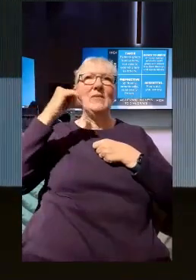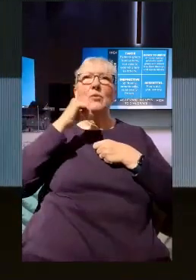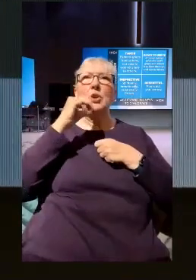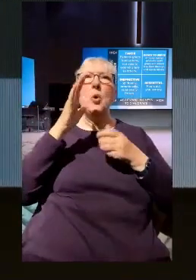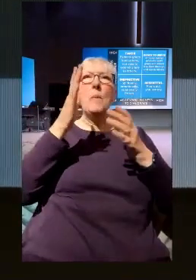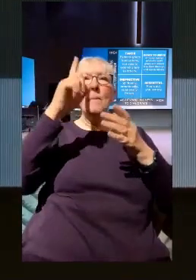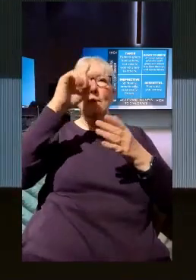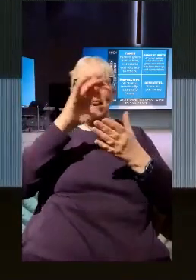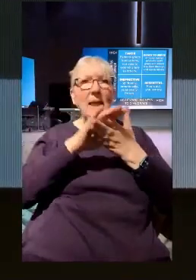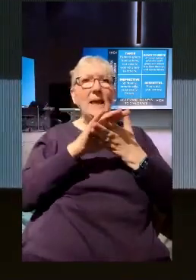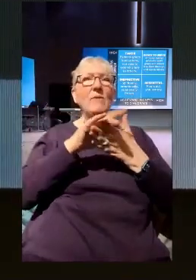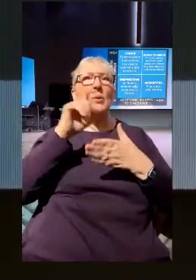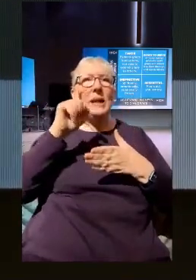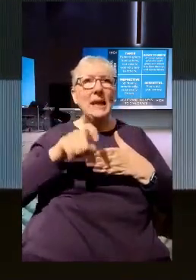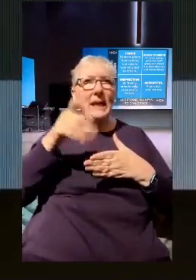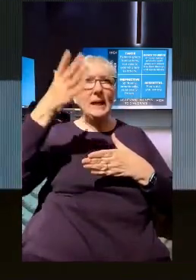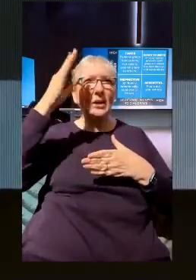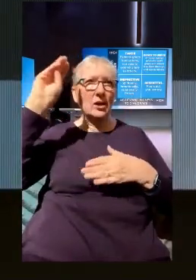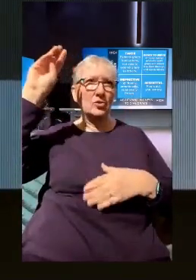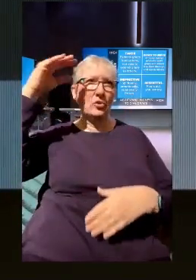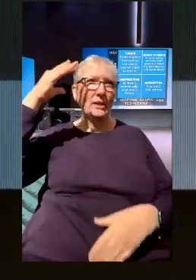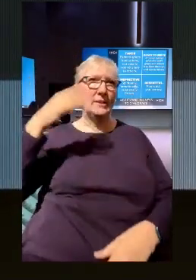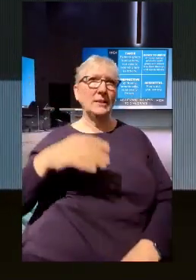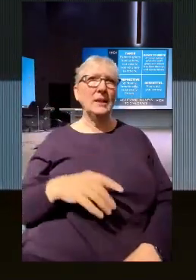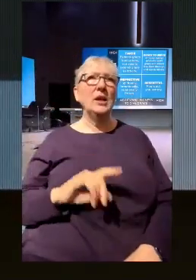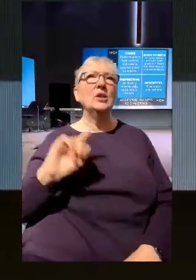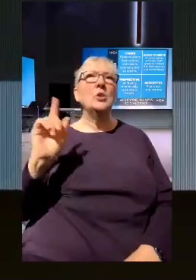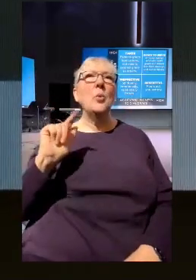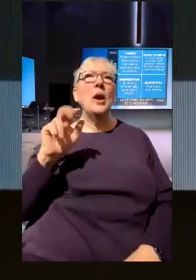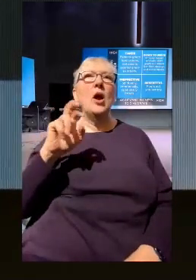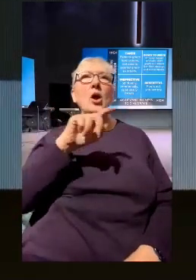God's grace. So where are you in that?